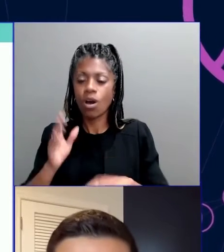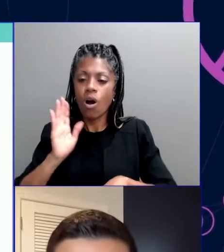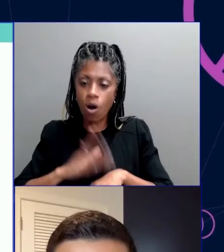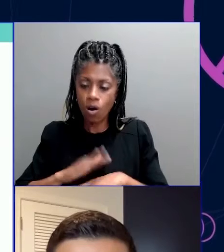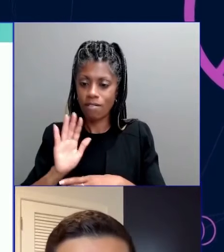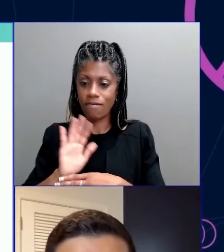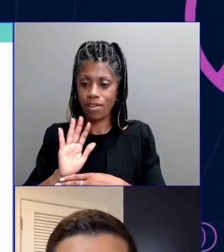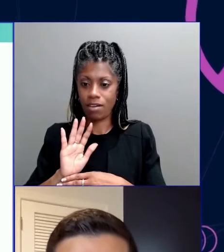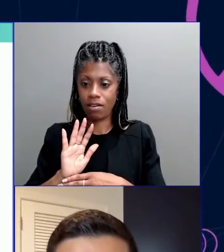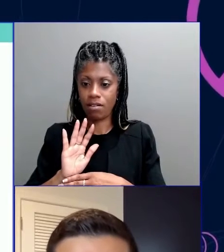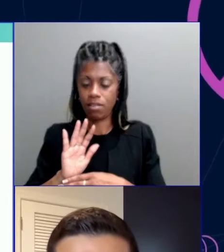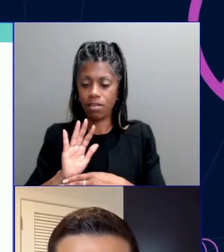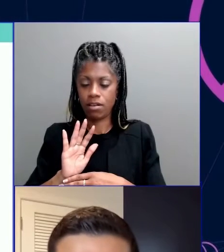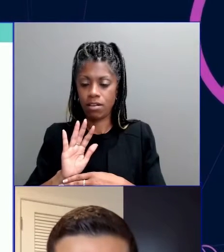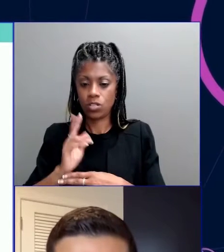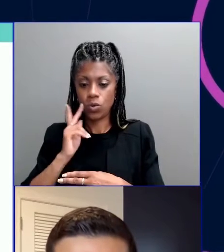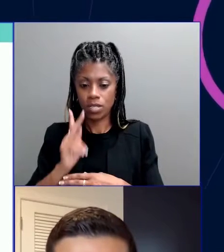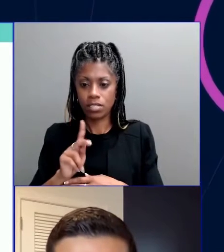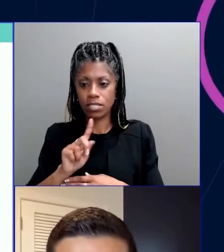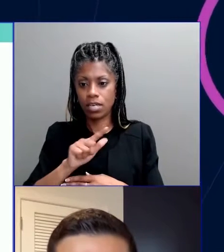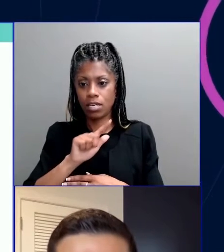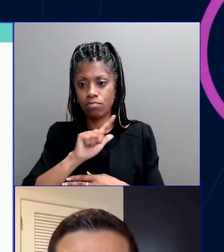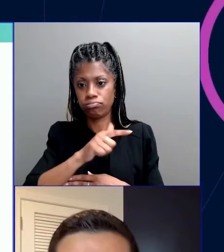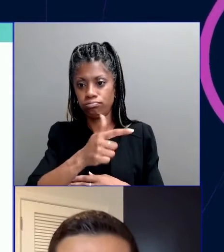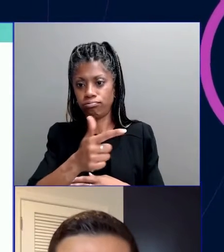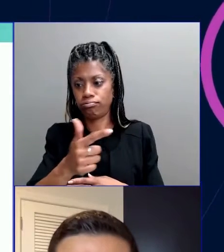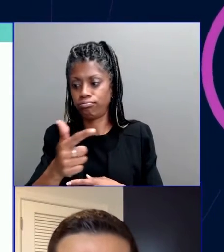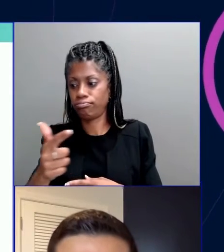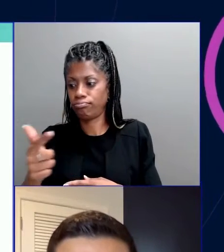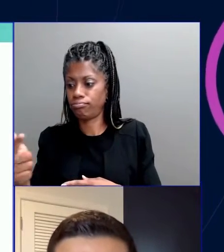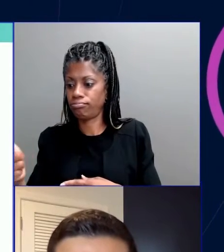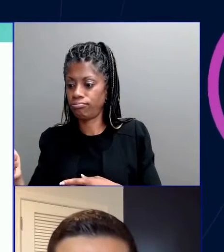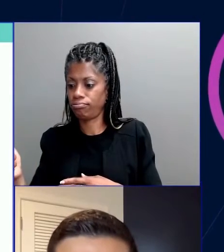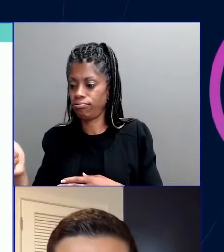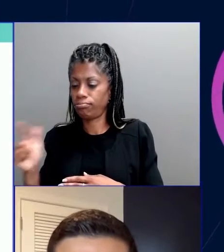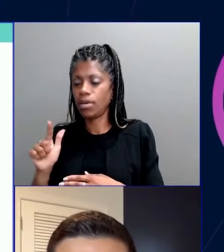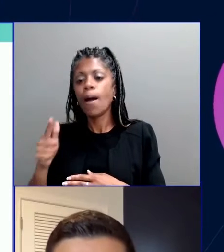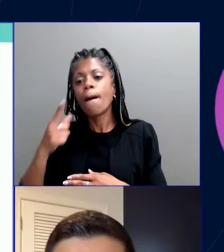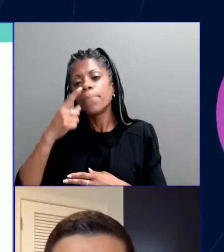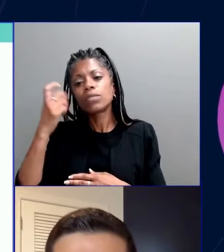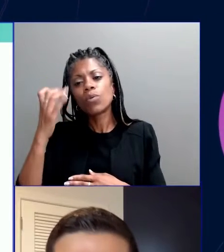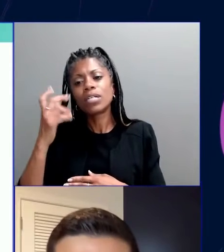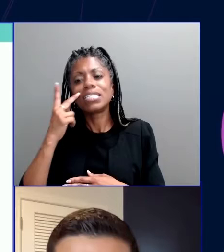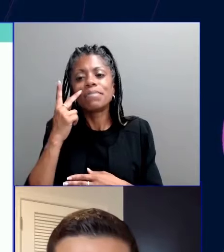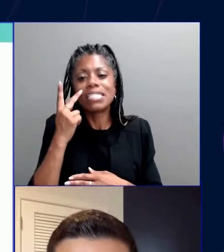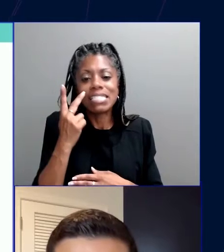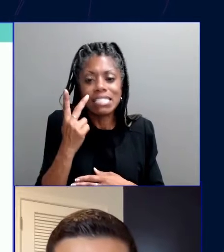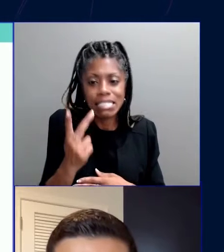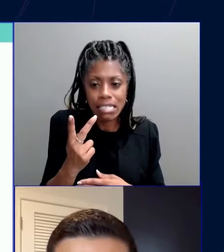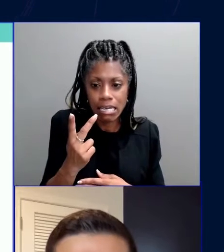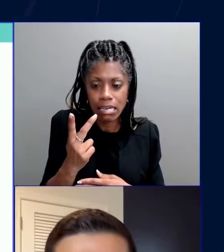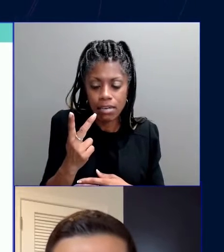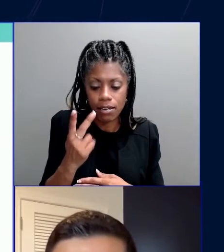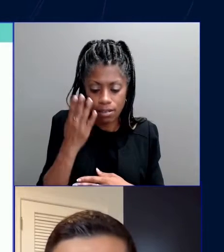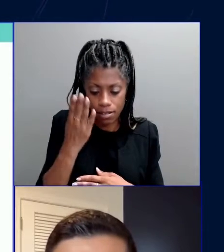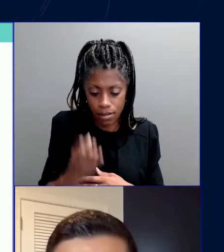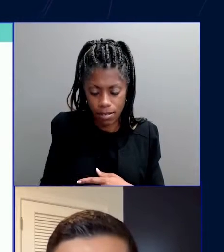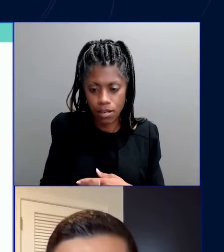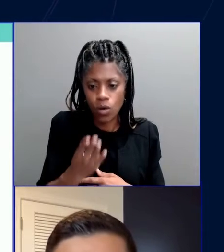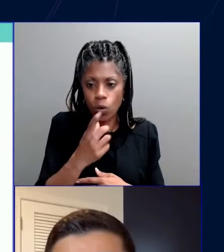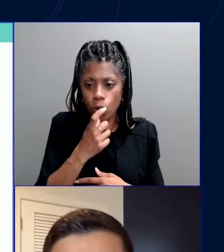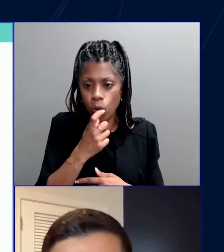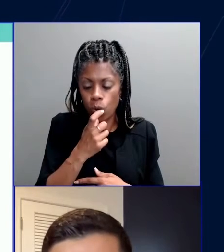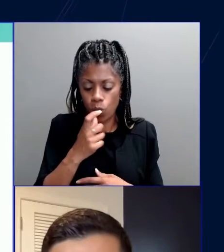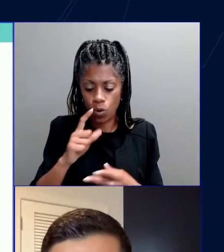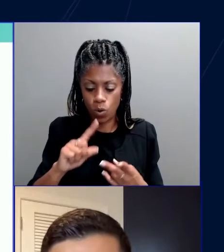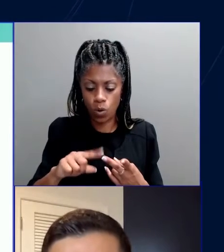DACA recipients in their own words. We wanted them to see the DACA recipients and their families. We wanted them to follow us